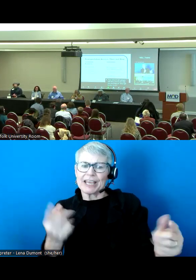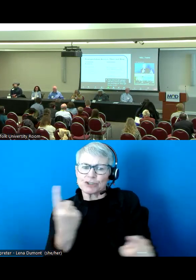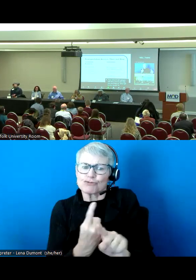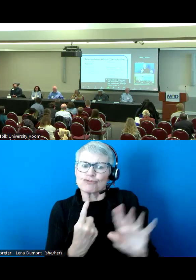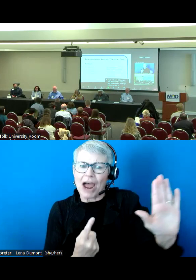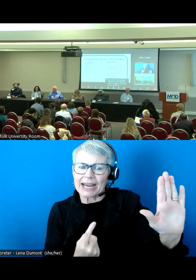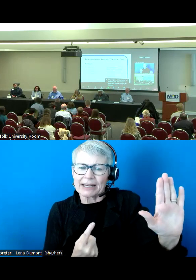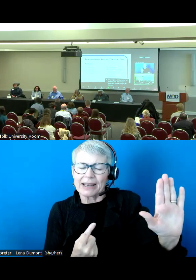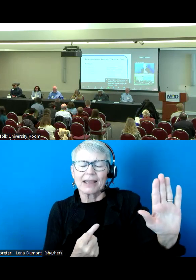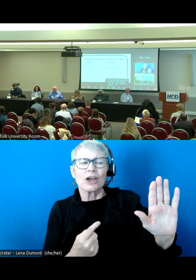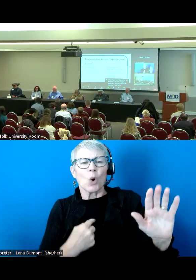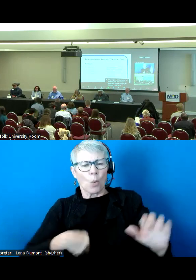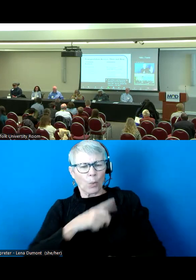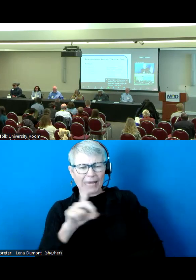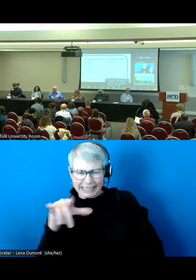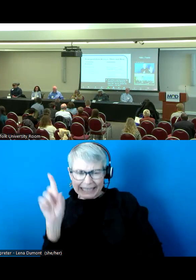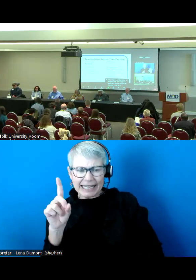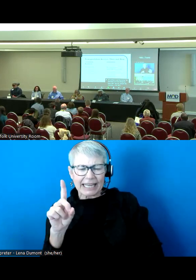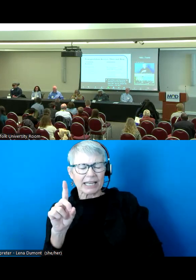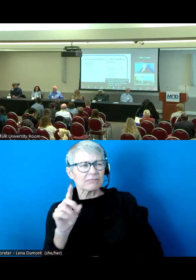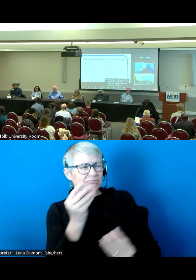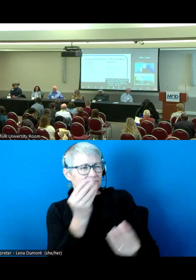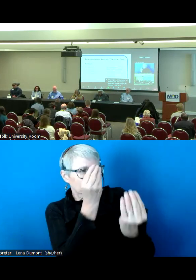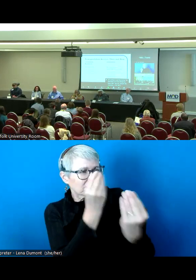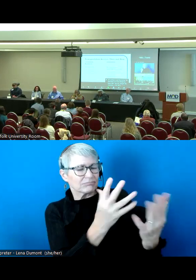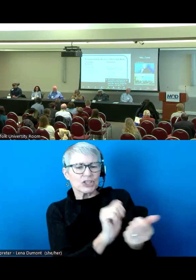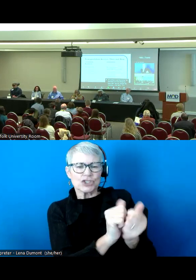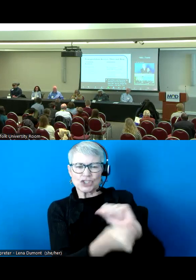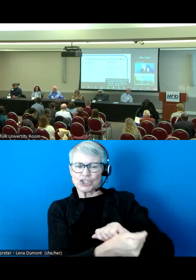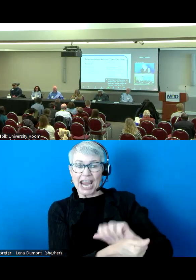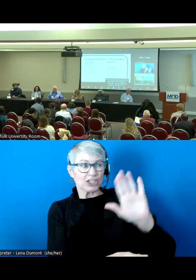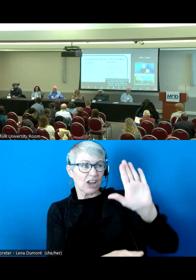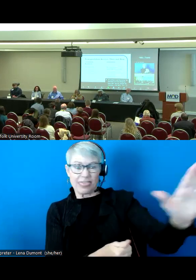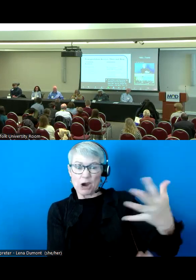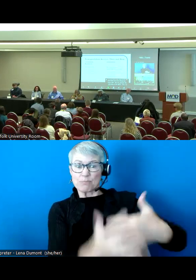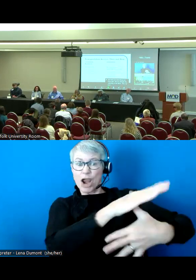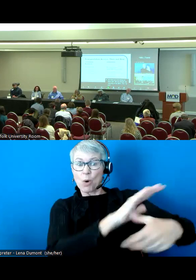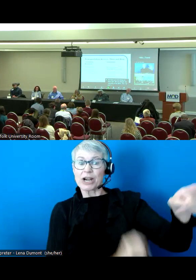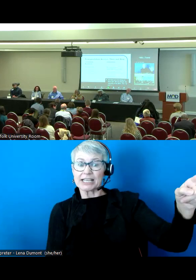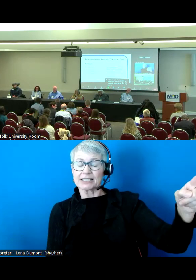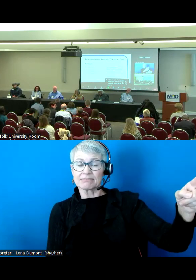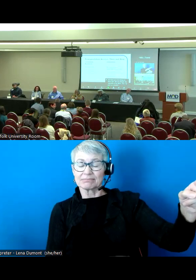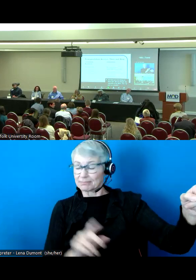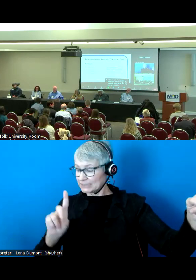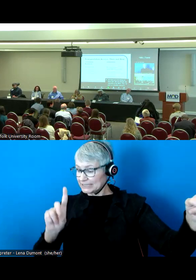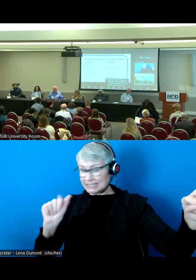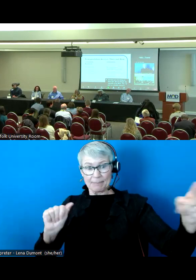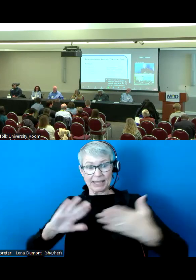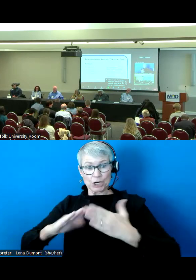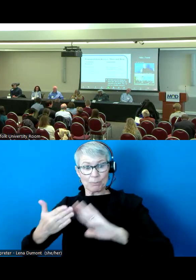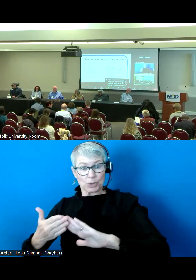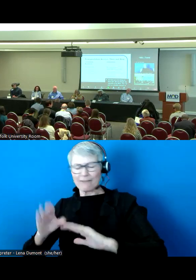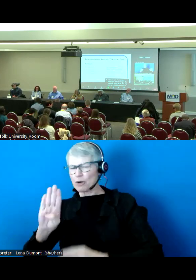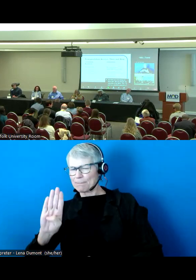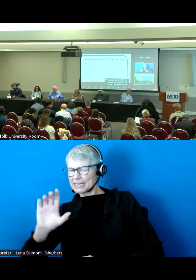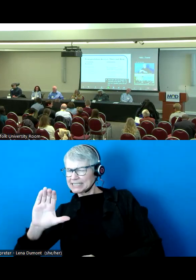MBTA, and my work as a disability advocate for the Boston Center for Independent Living for